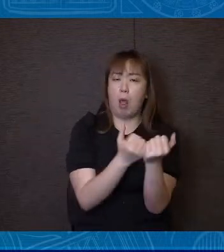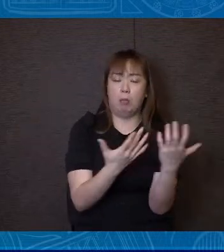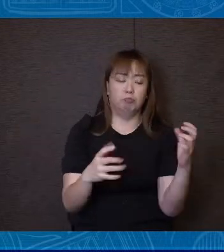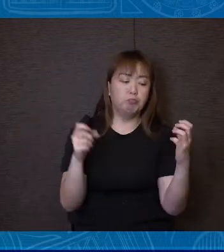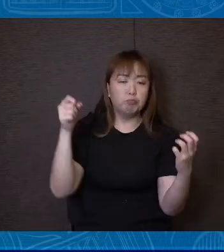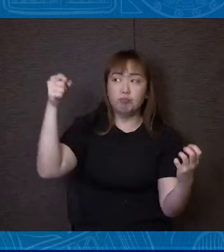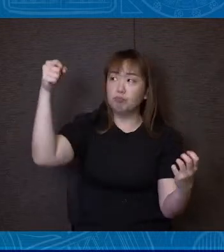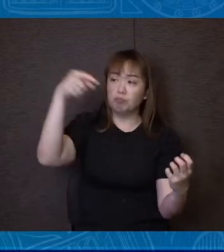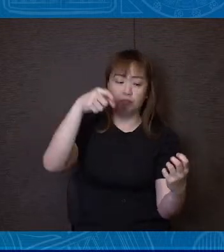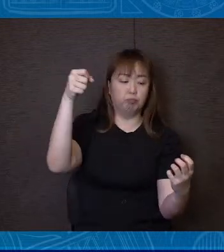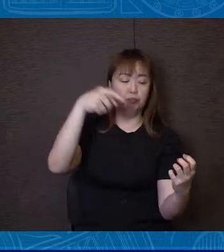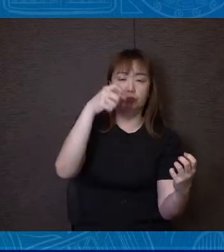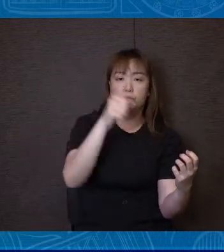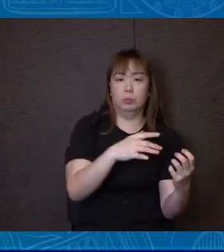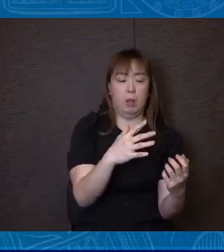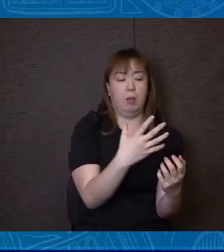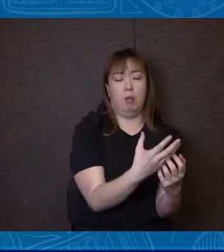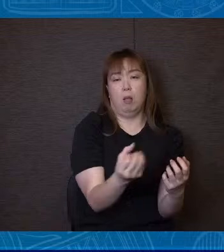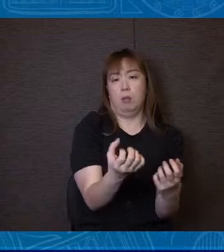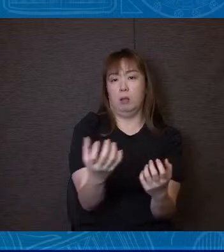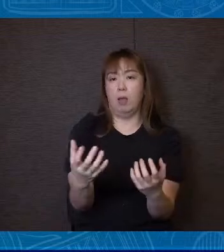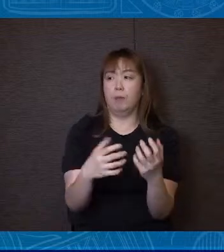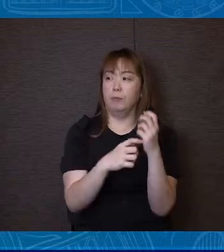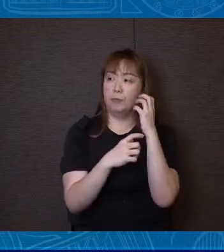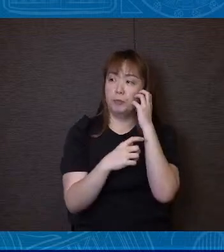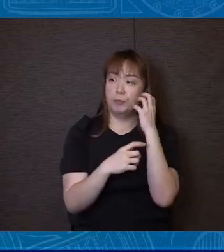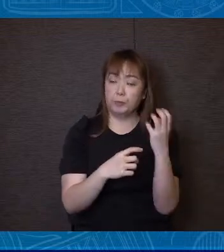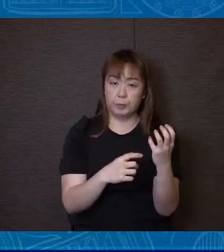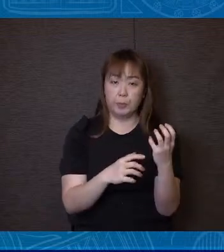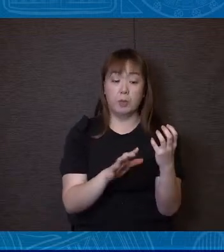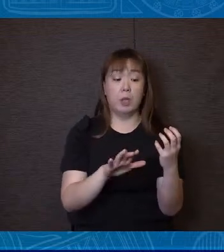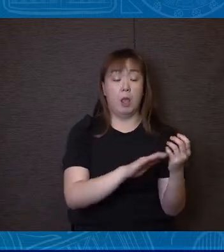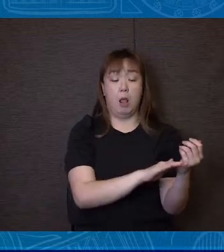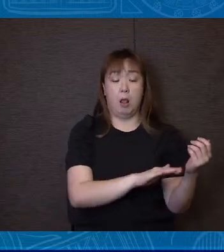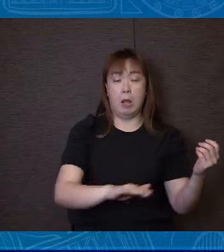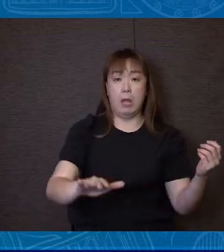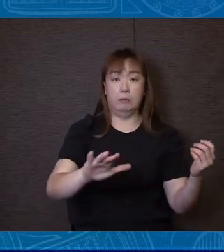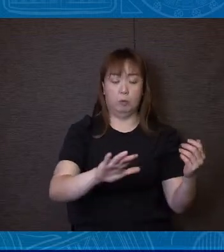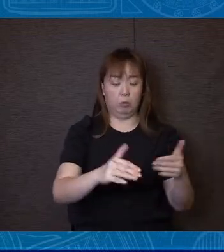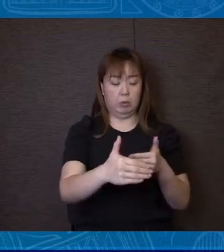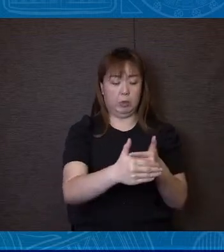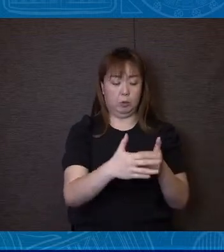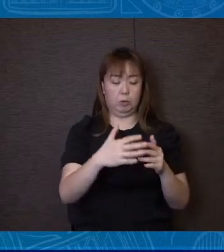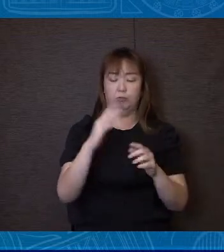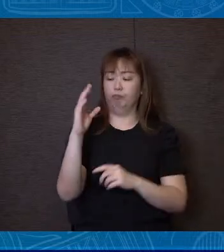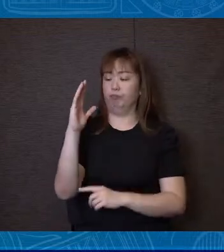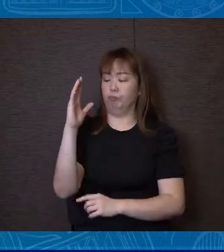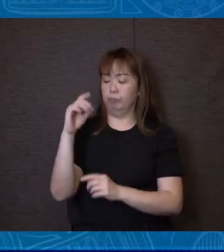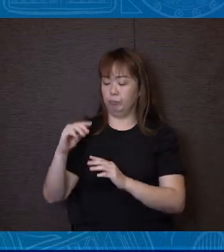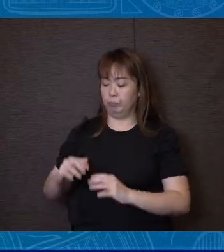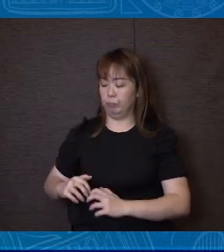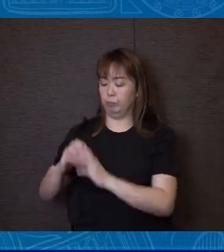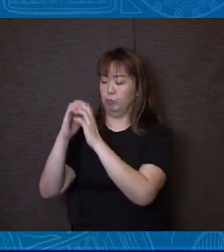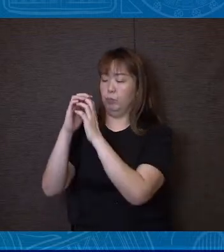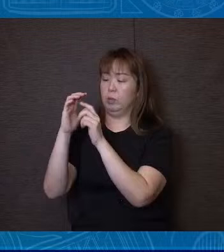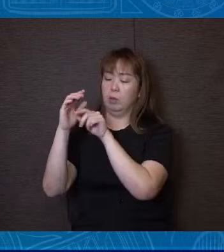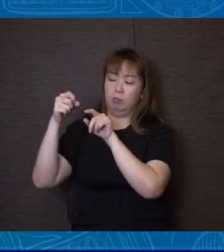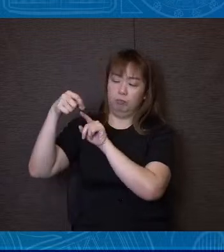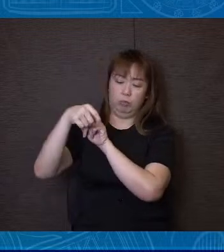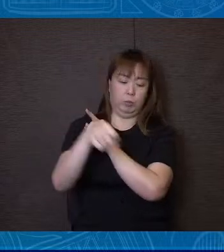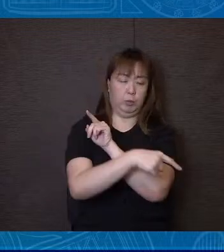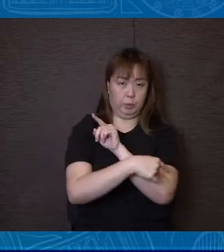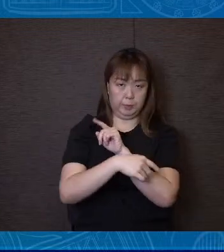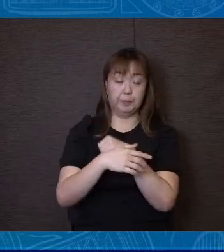even your intended sort of area, but it's anyone within reach of the towers which are transmitting the message.